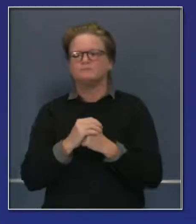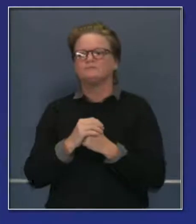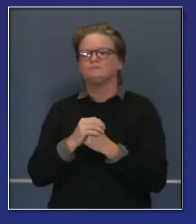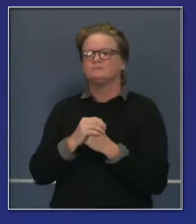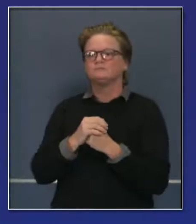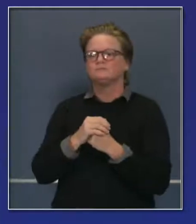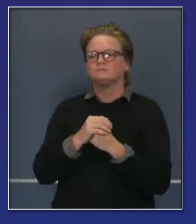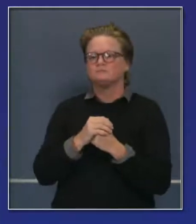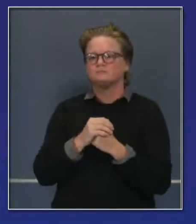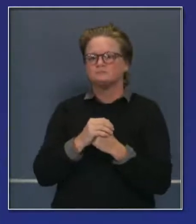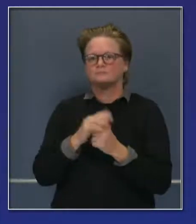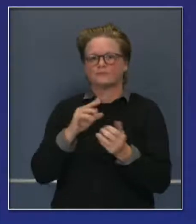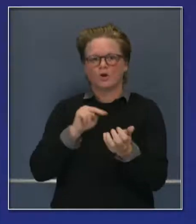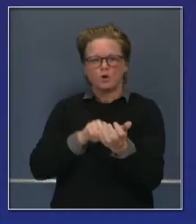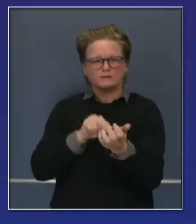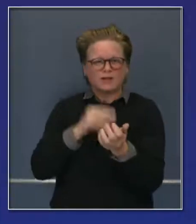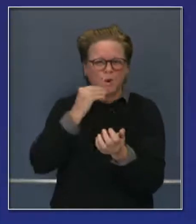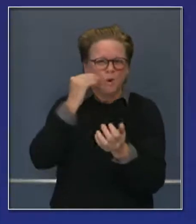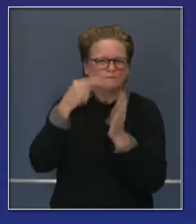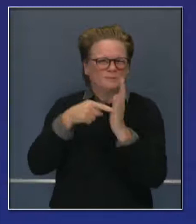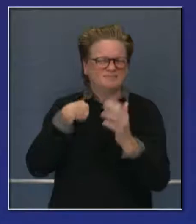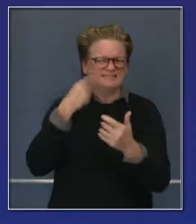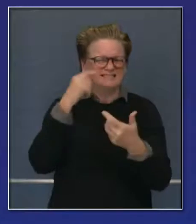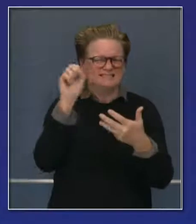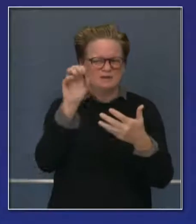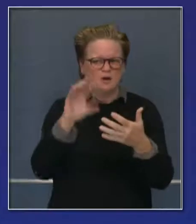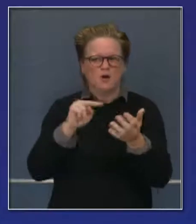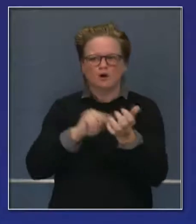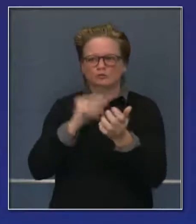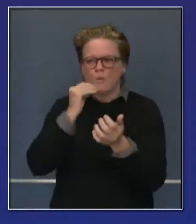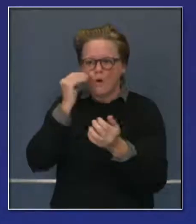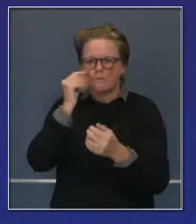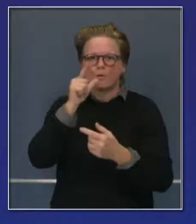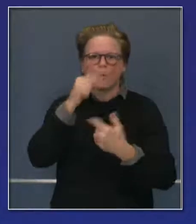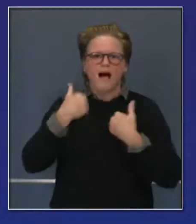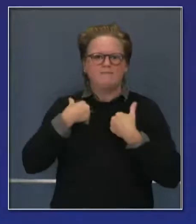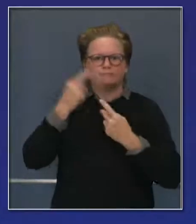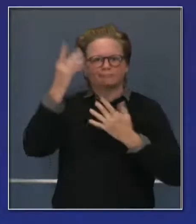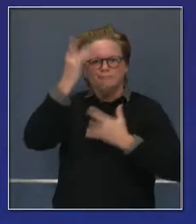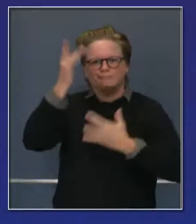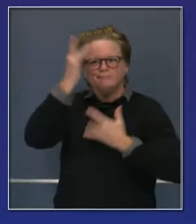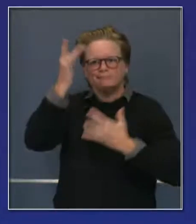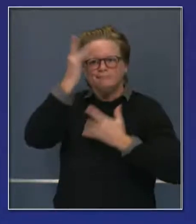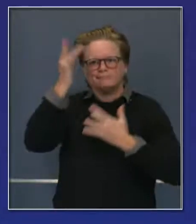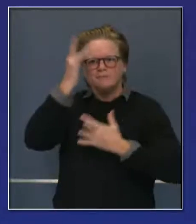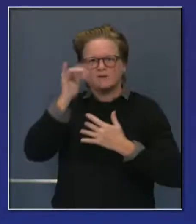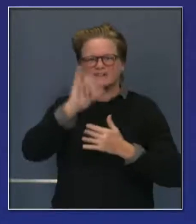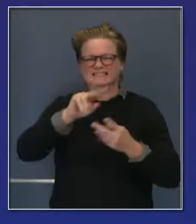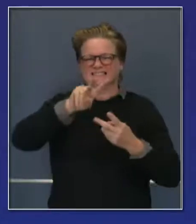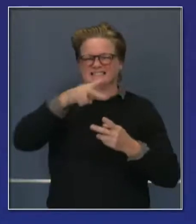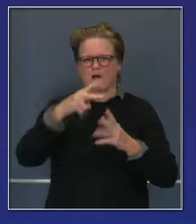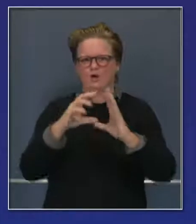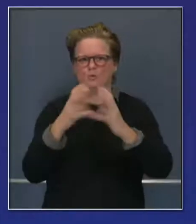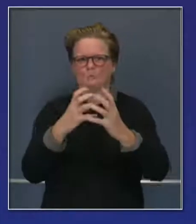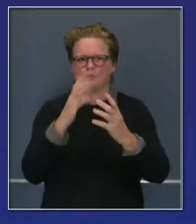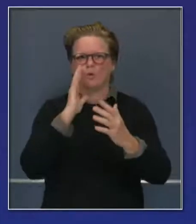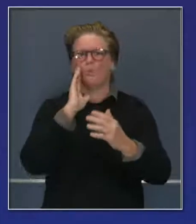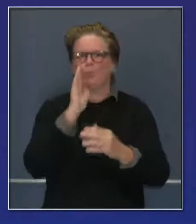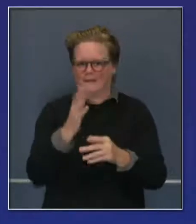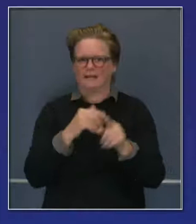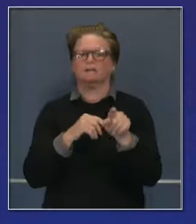group to look at the efficacy of the distribution of the vaccine, which I mentioned a moment ago. And you can just see